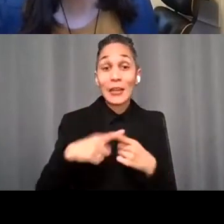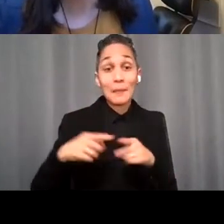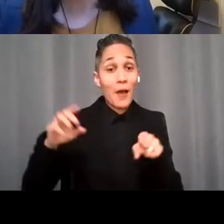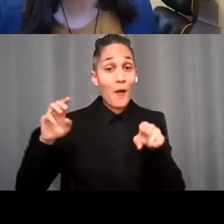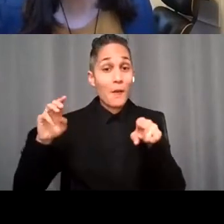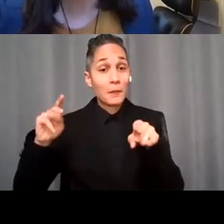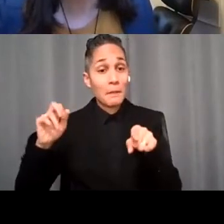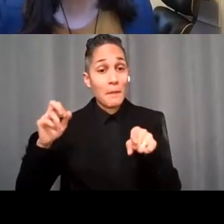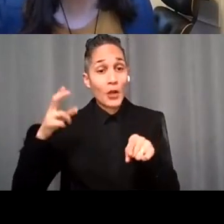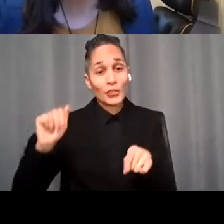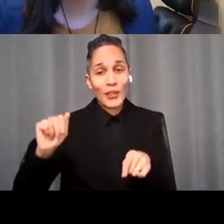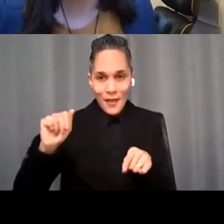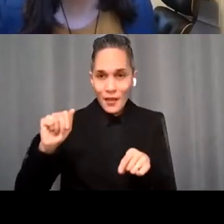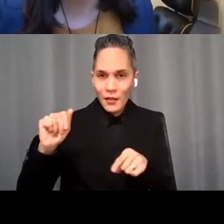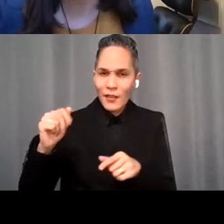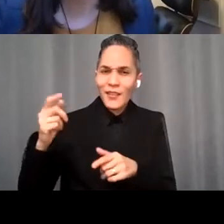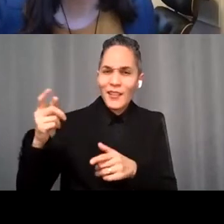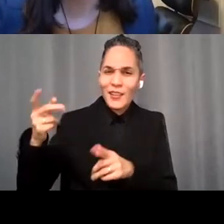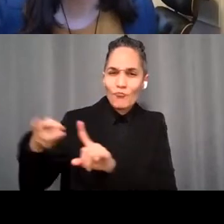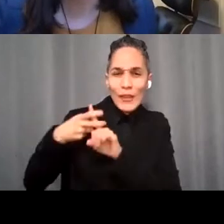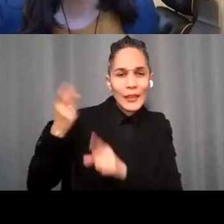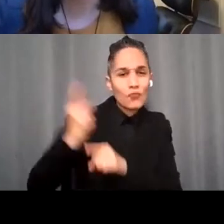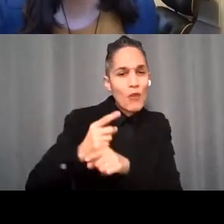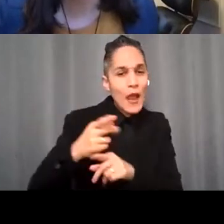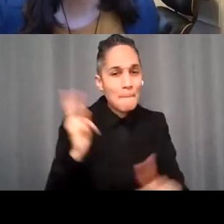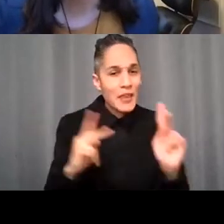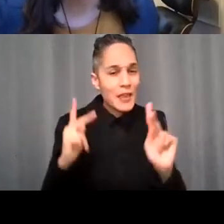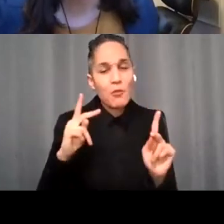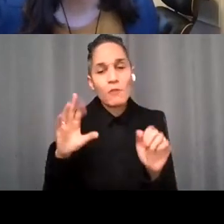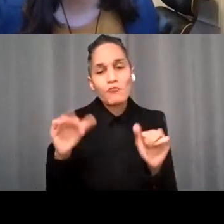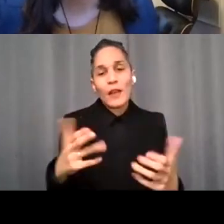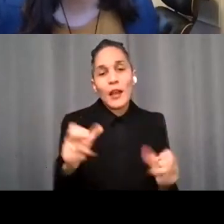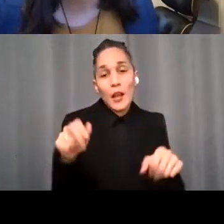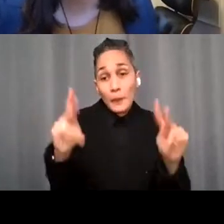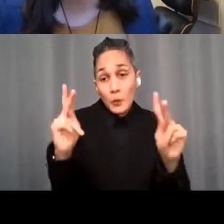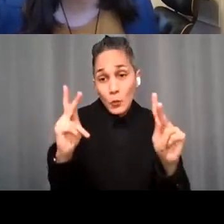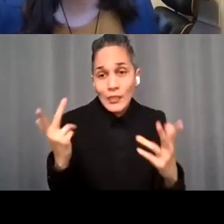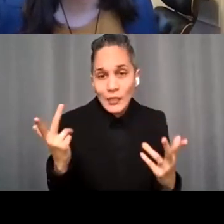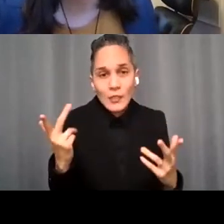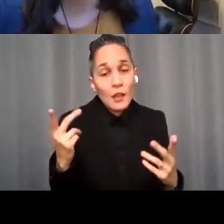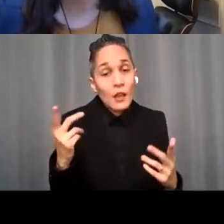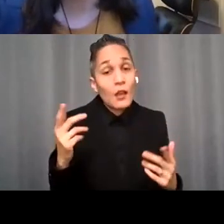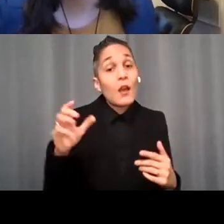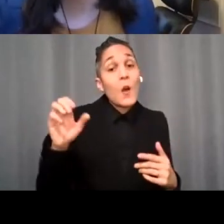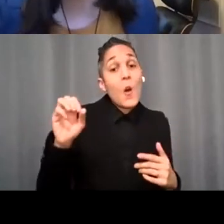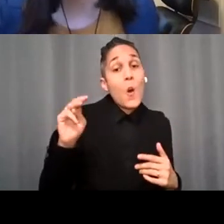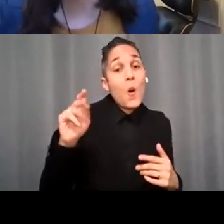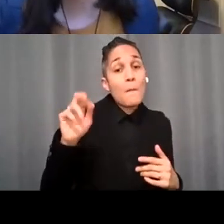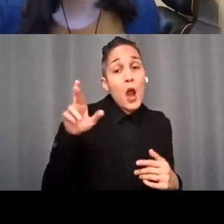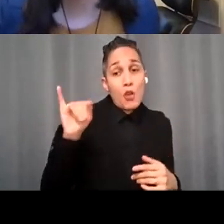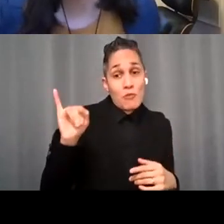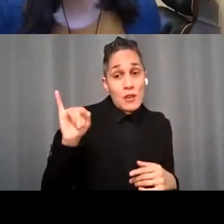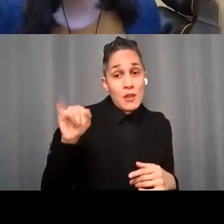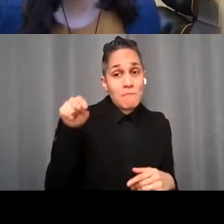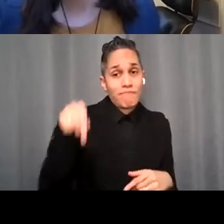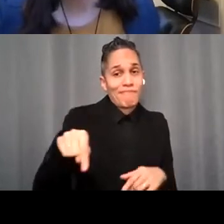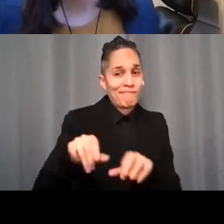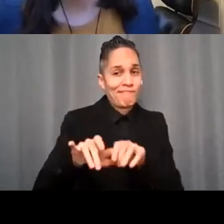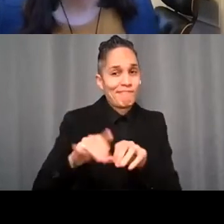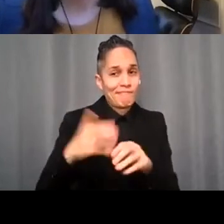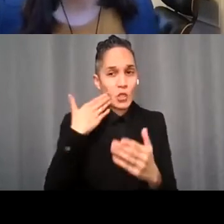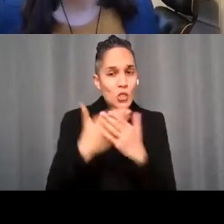talking about in terms of bringing the right people into the room, giving people opportunities. Amari left a really great message in the